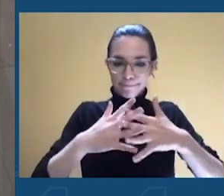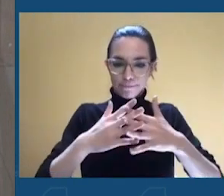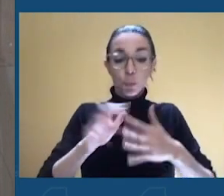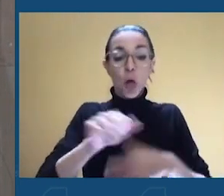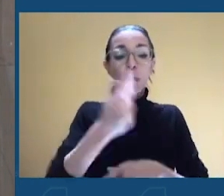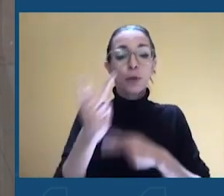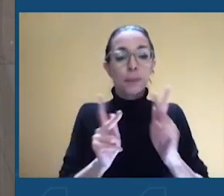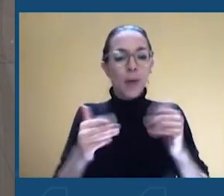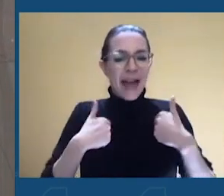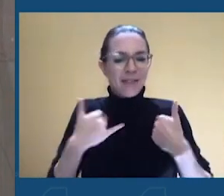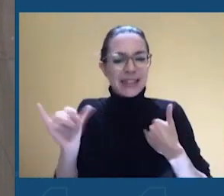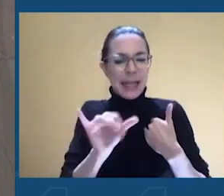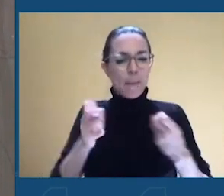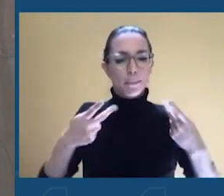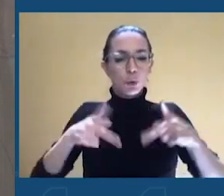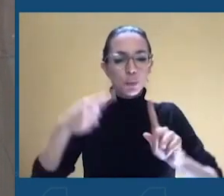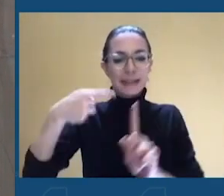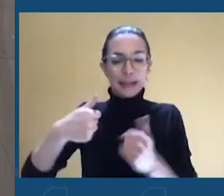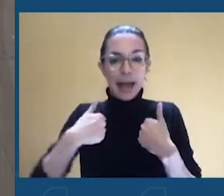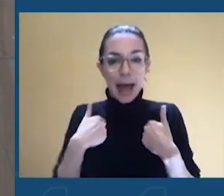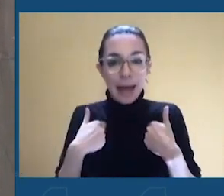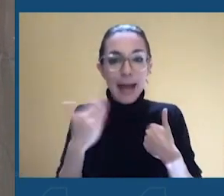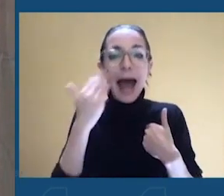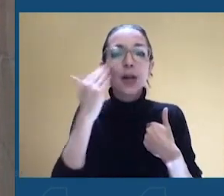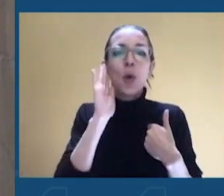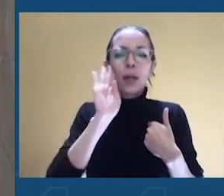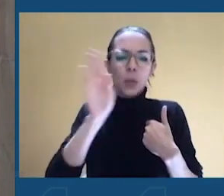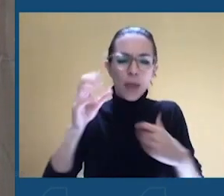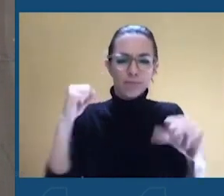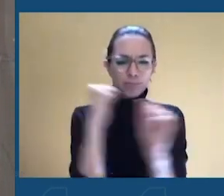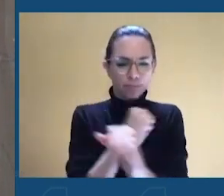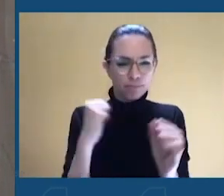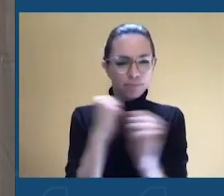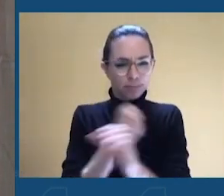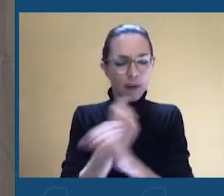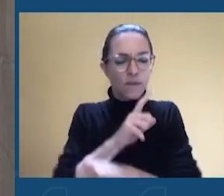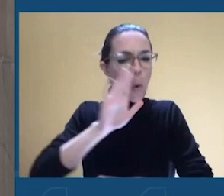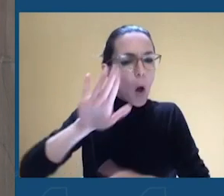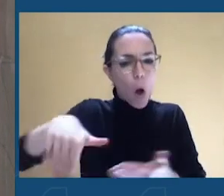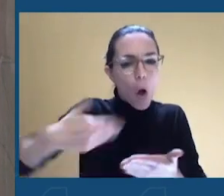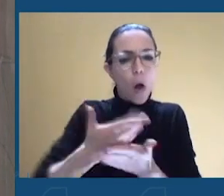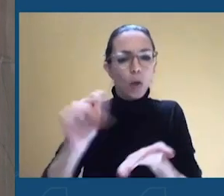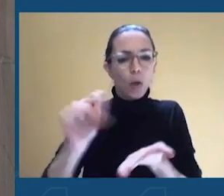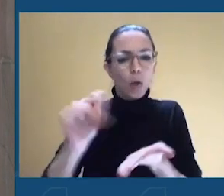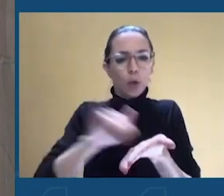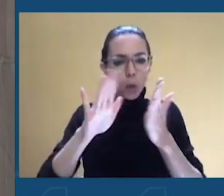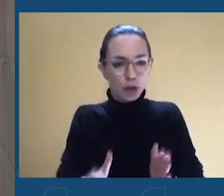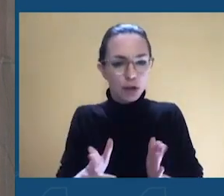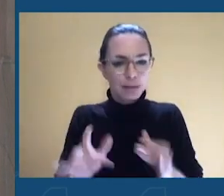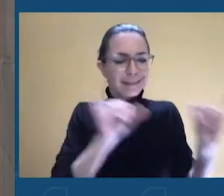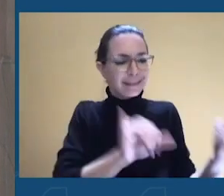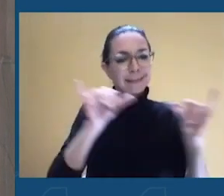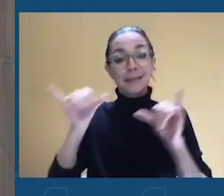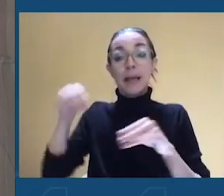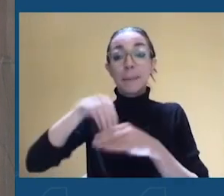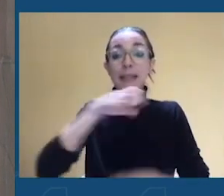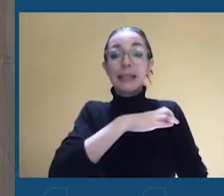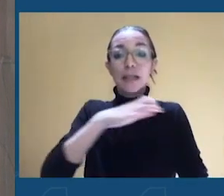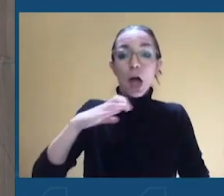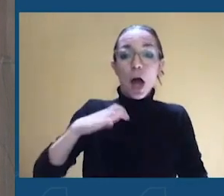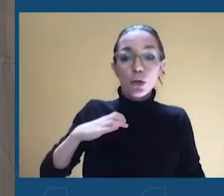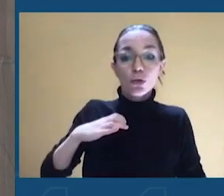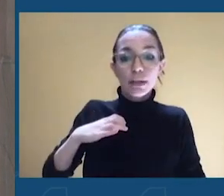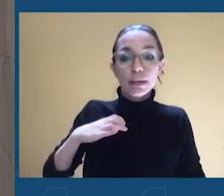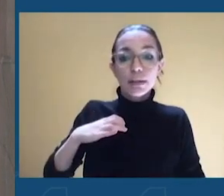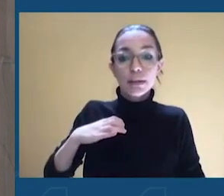did. I know he'll fight tooth and nail for those things and for all New Yorkers, just like he's been doing in Congress, pushing for